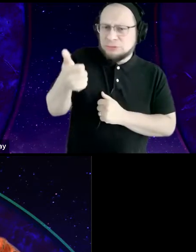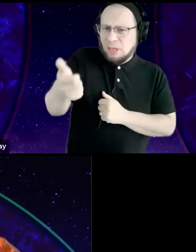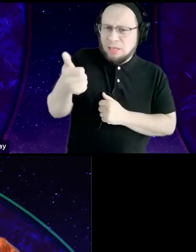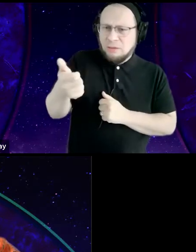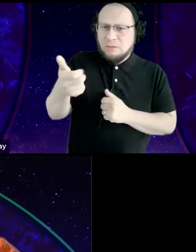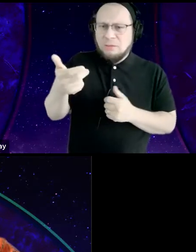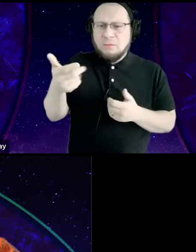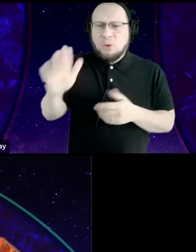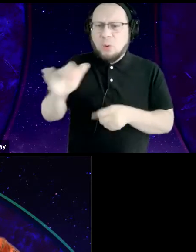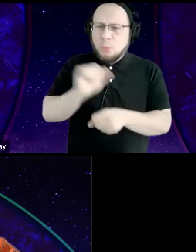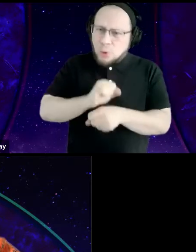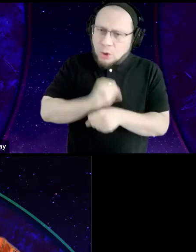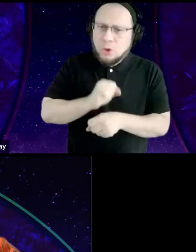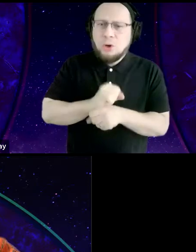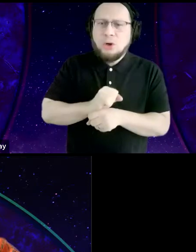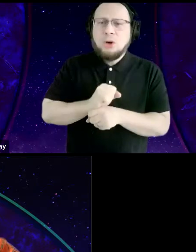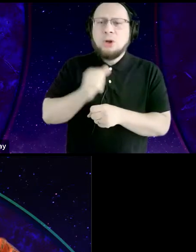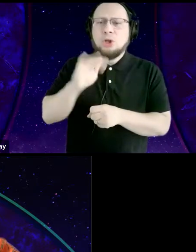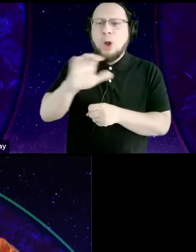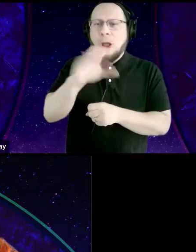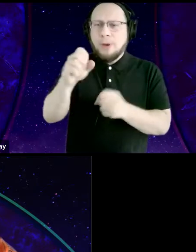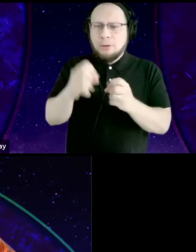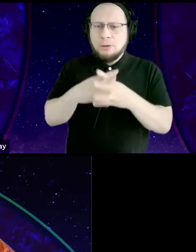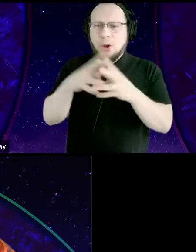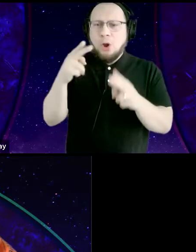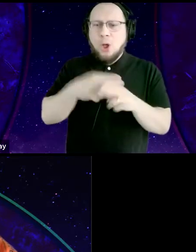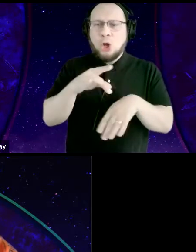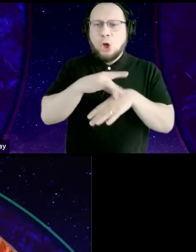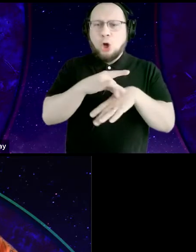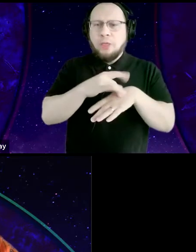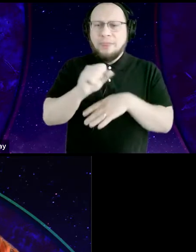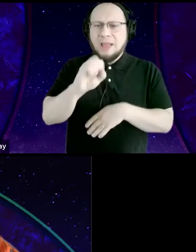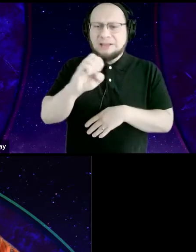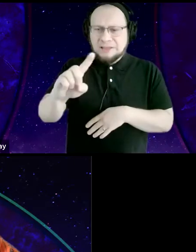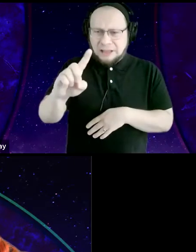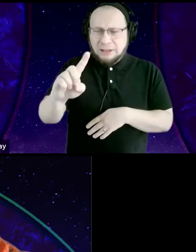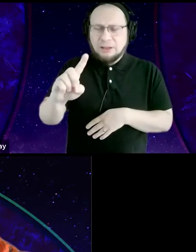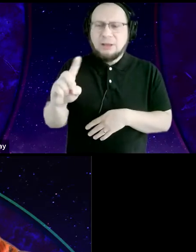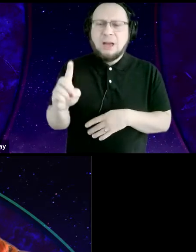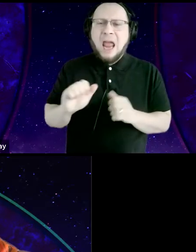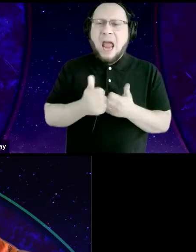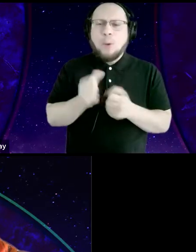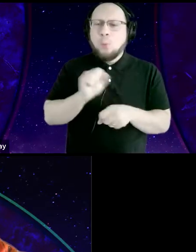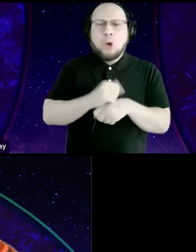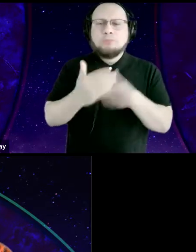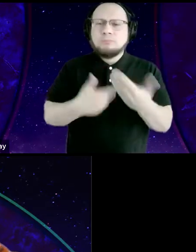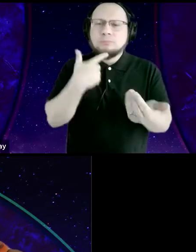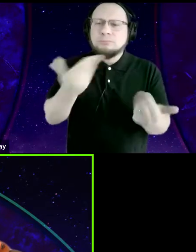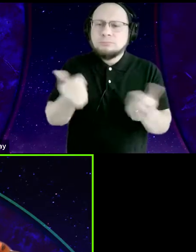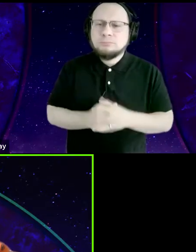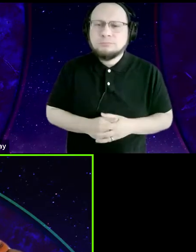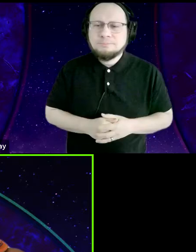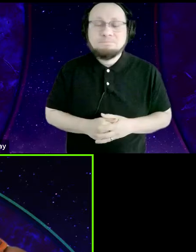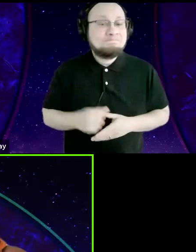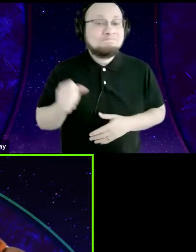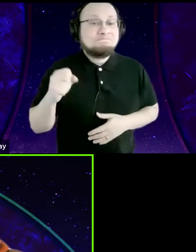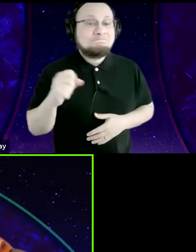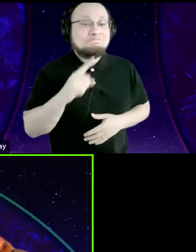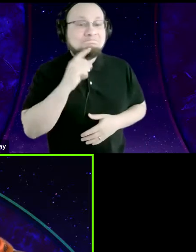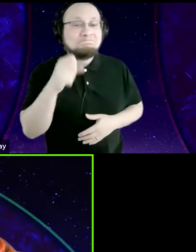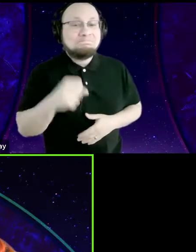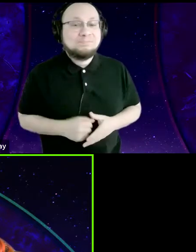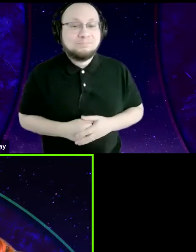about the work that you're doing with a company you created called Earthseed and how that sort of works? I sure will.